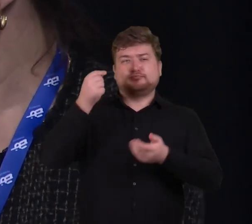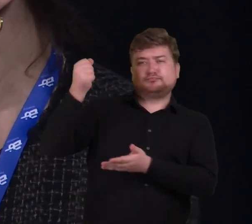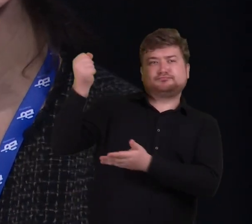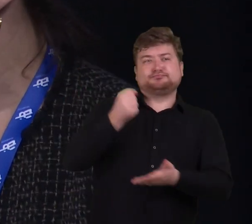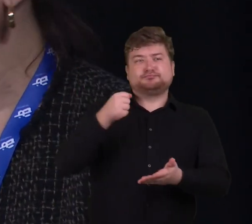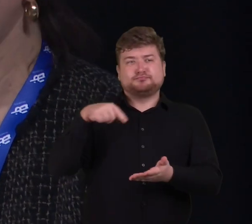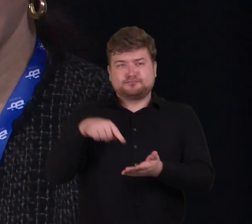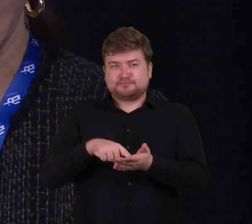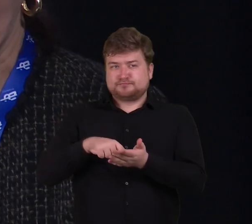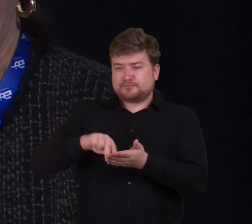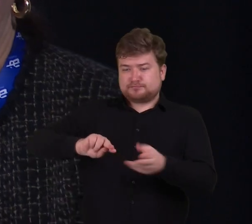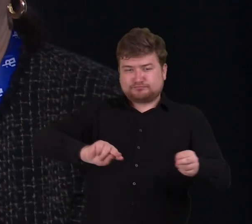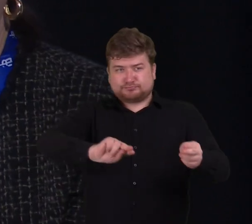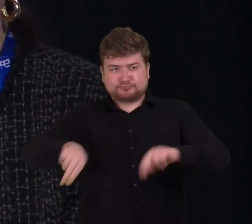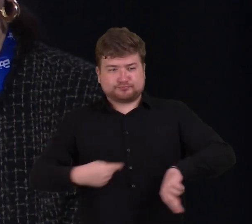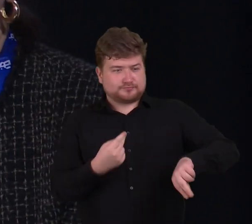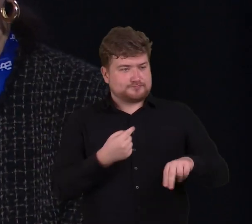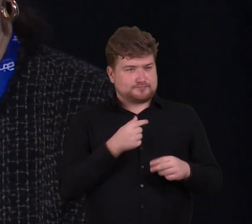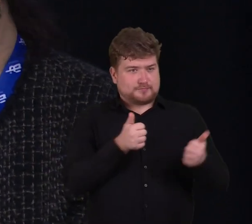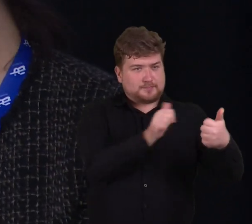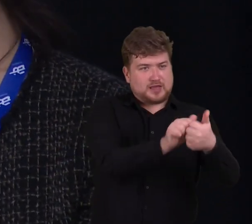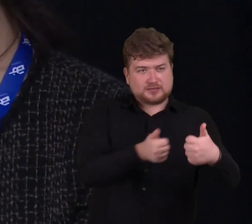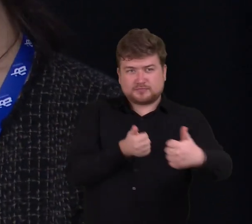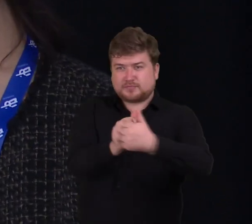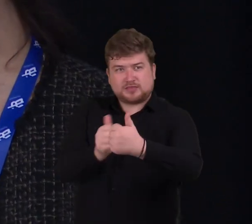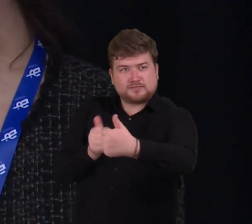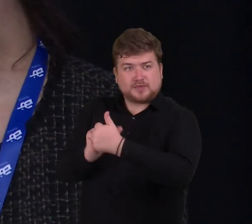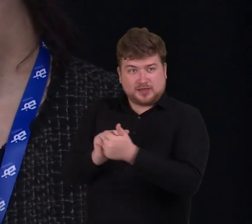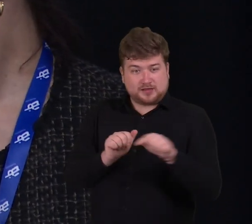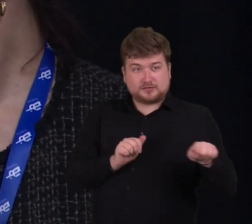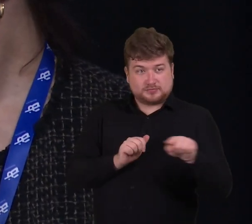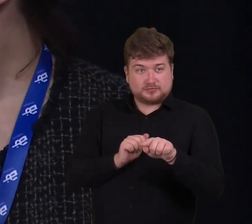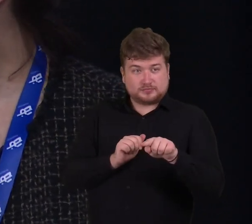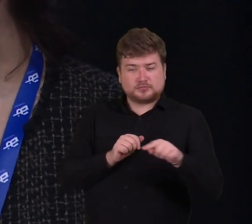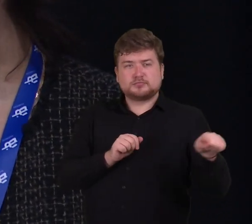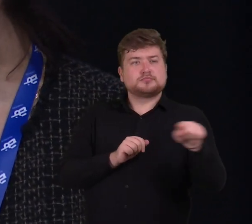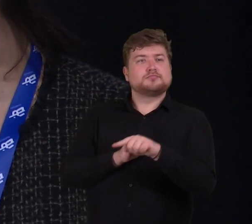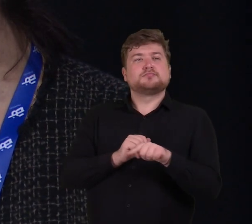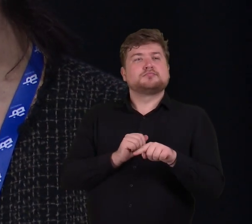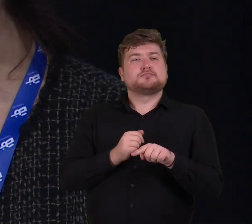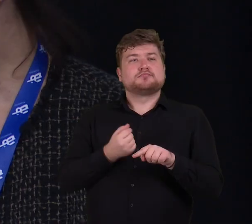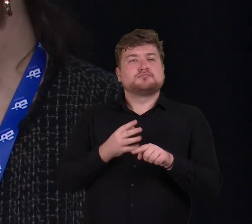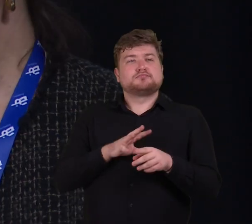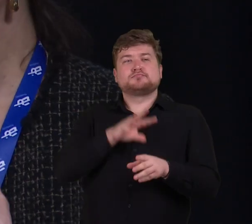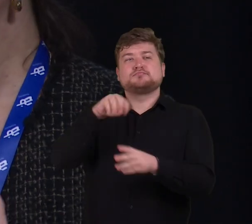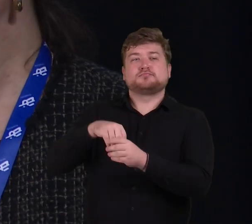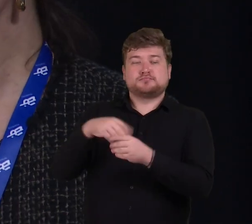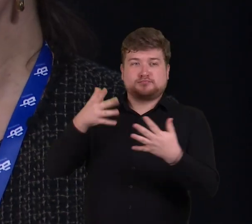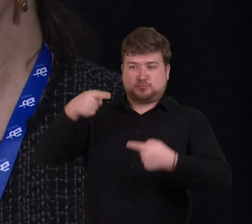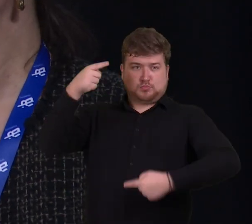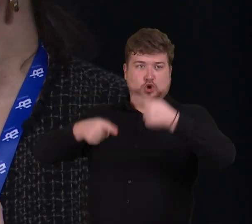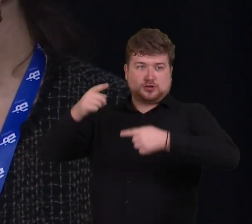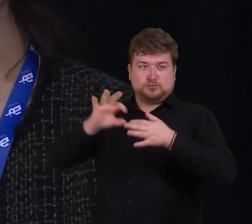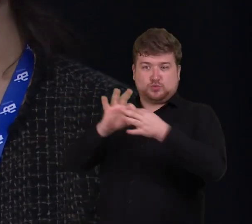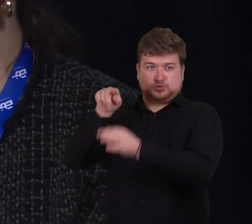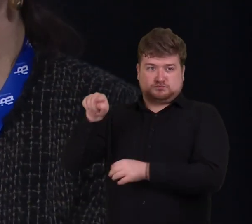policy in France. And of course, in the regional programs, the programs